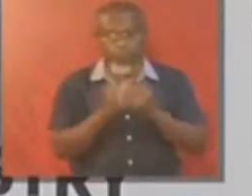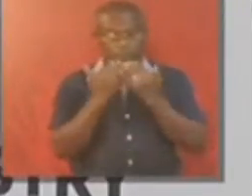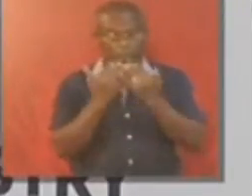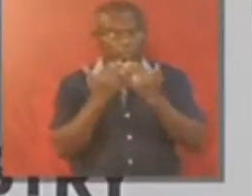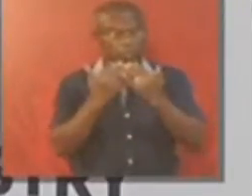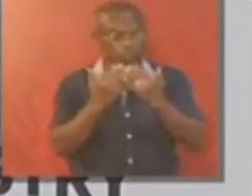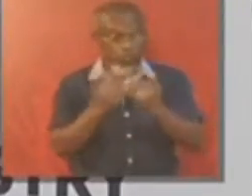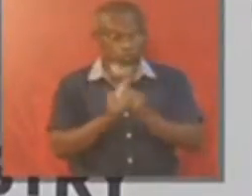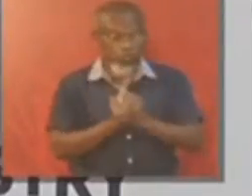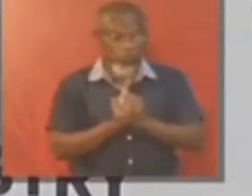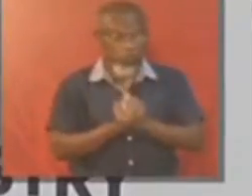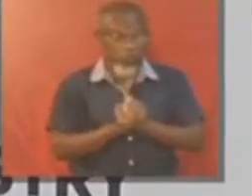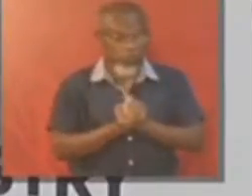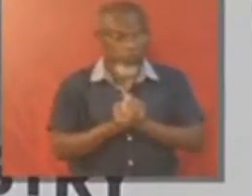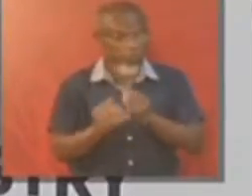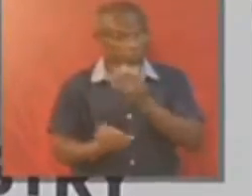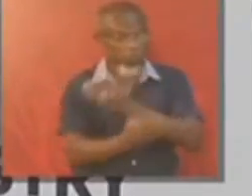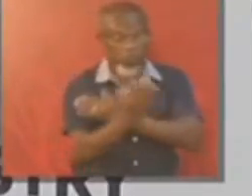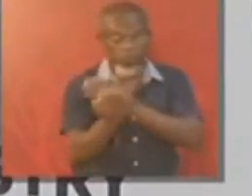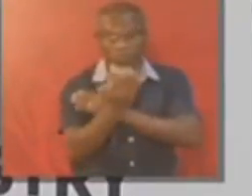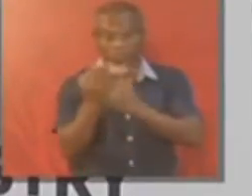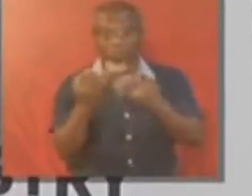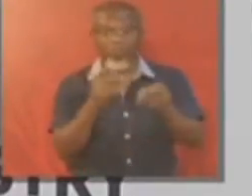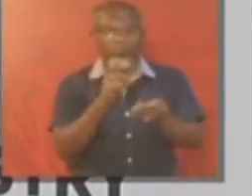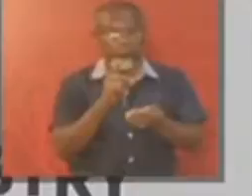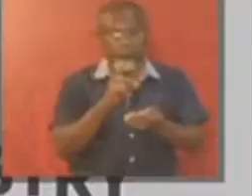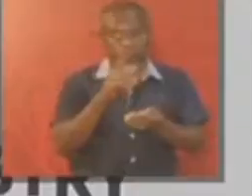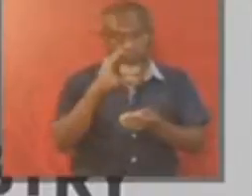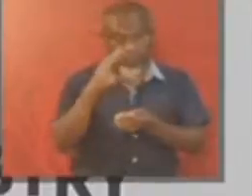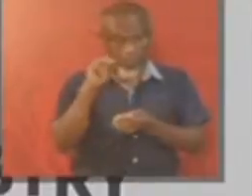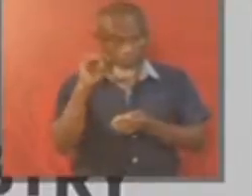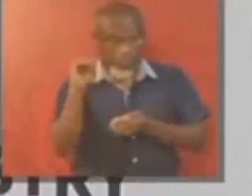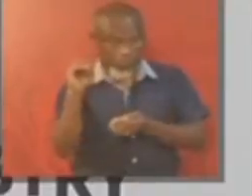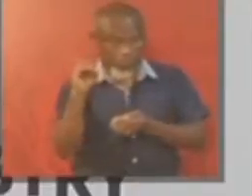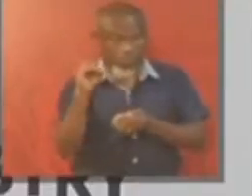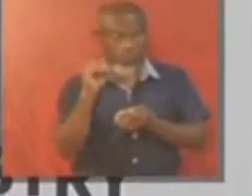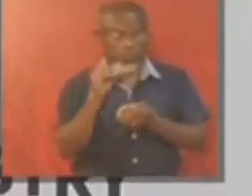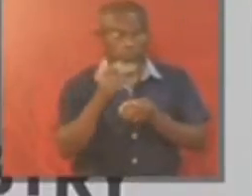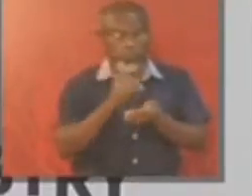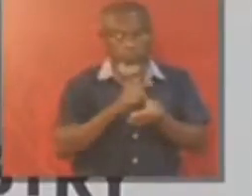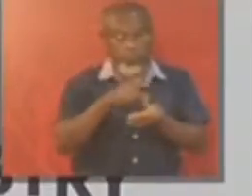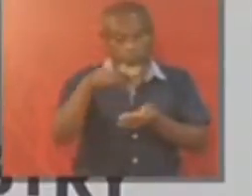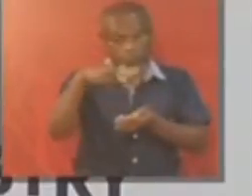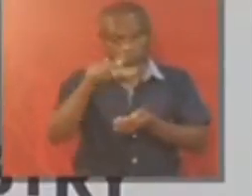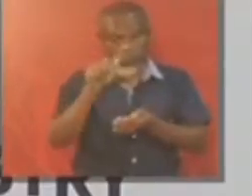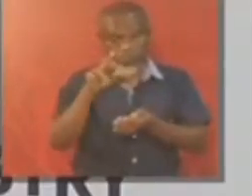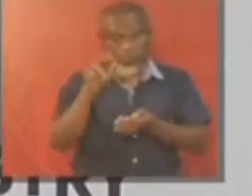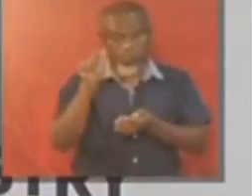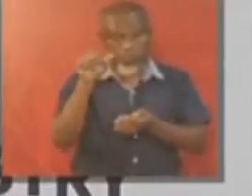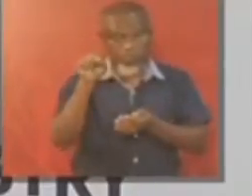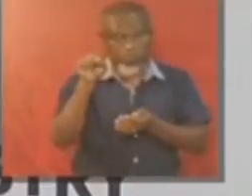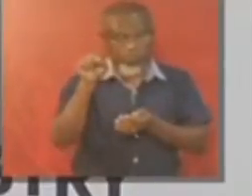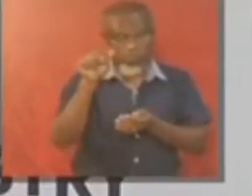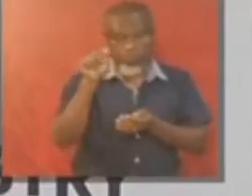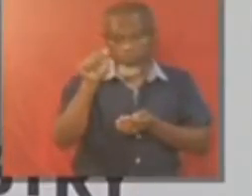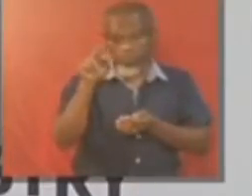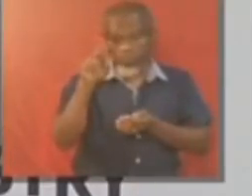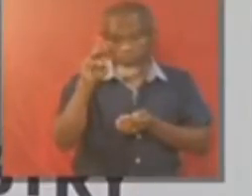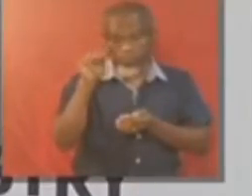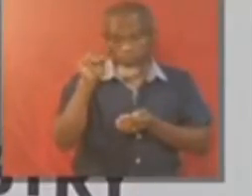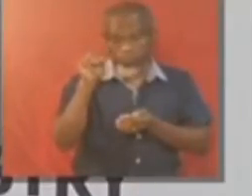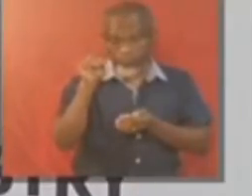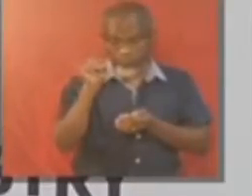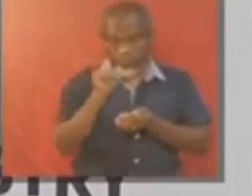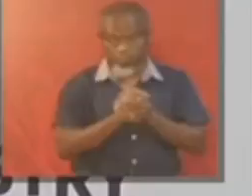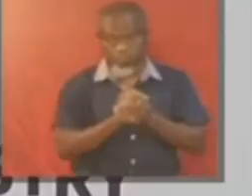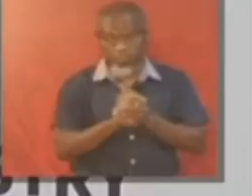Ms. Alcantara. Good morning, Dr. Roshan Parasram, Chief Medical Officer of Health. Chief Medical Officer. Good morning, Dr.